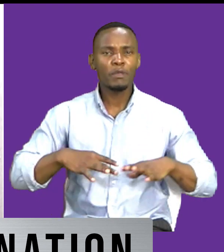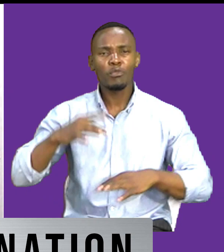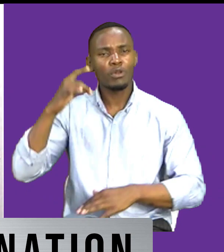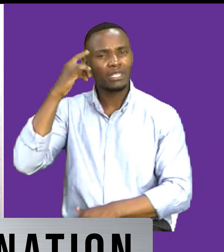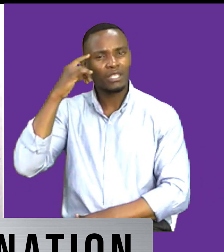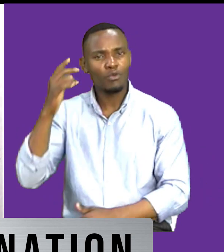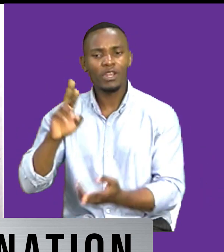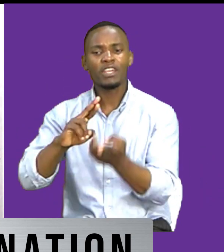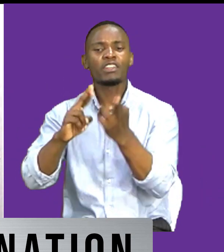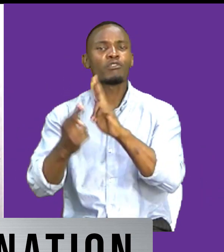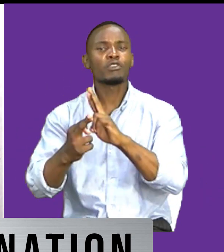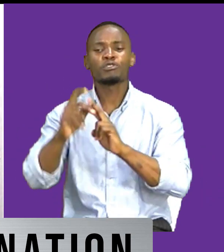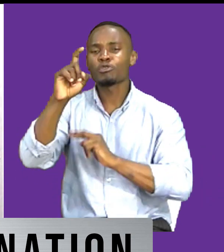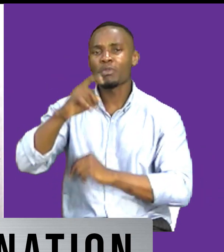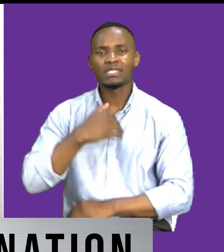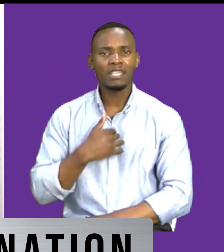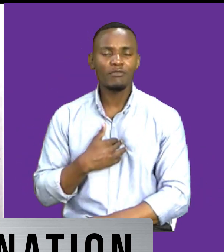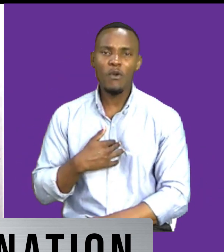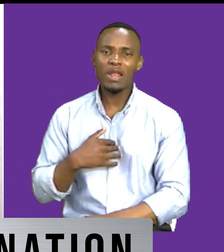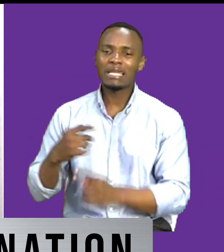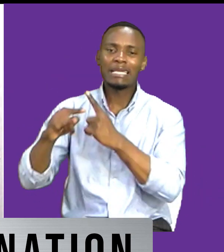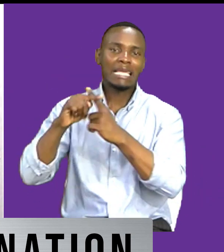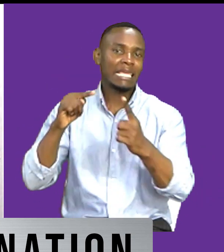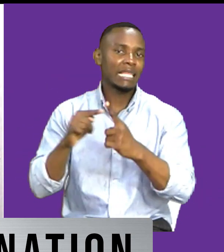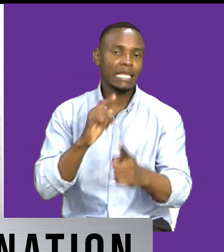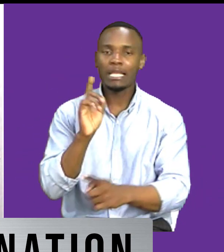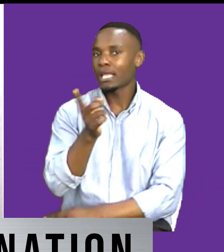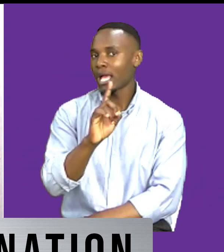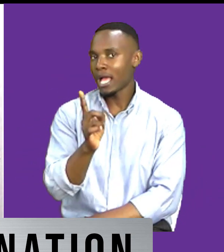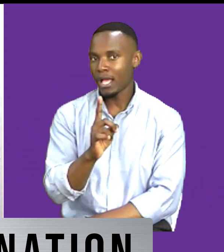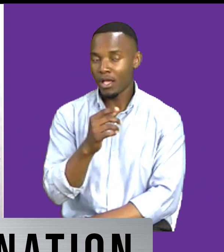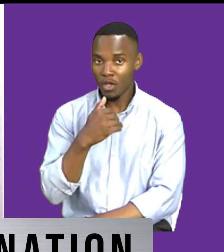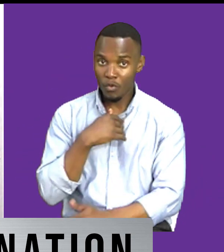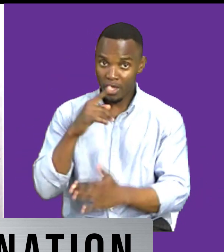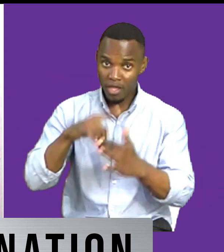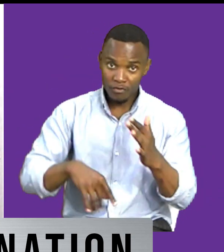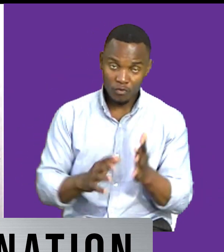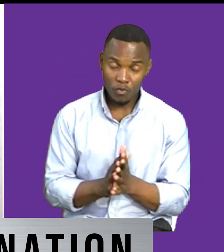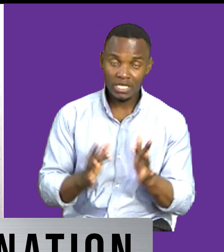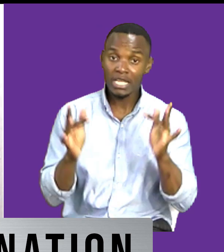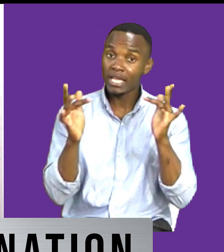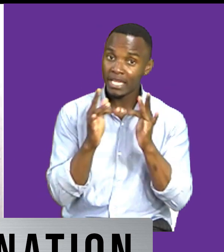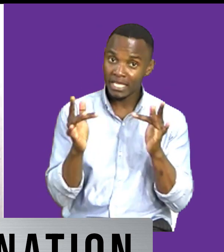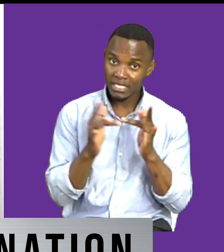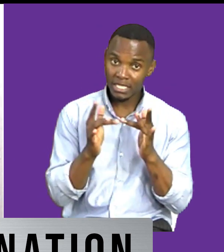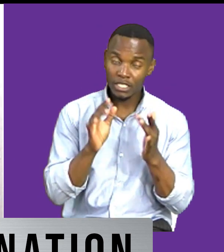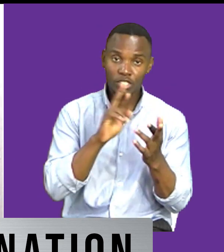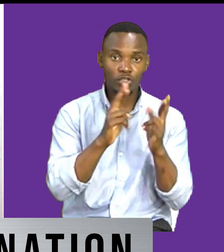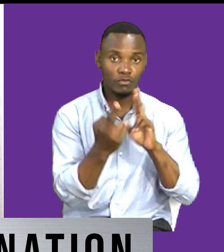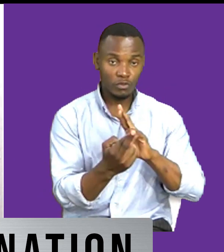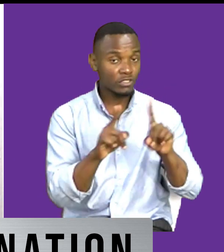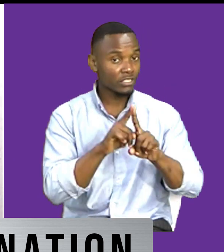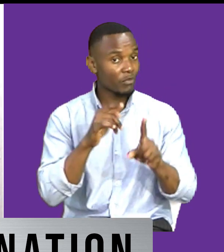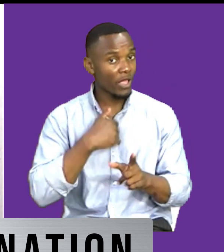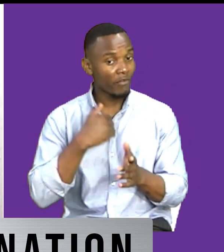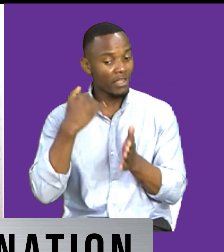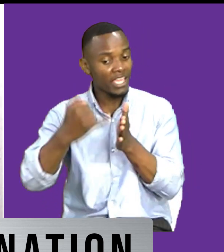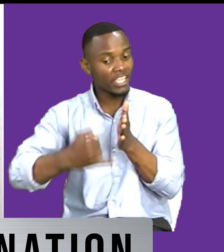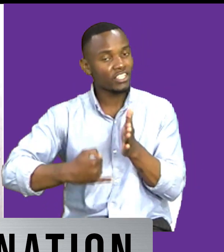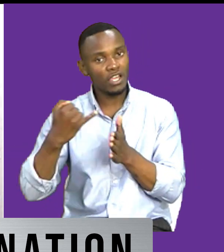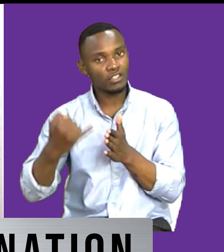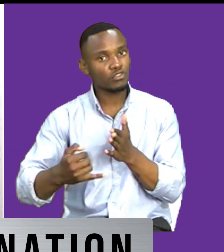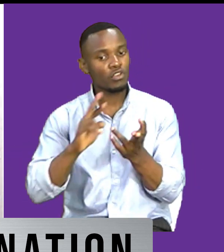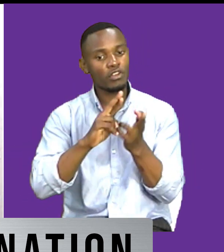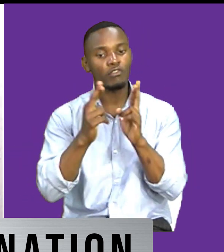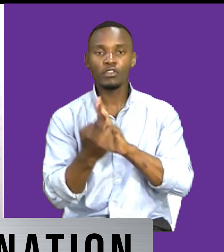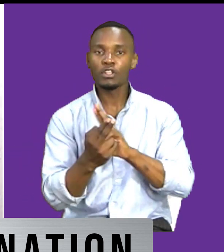to be messy. But this is the thing. We have something called the internet revolution. We have something called the industrial revolution. We had the Iron